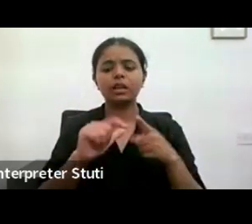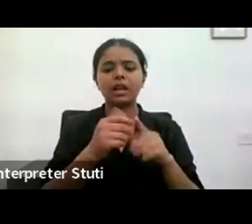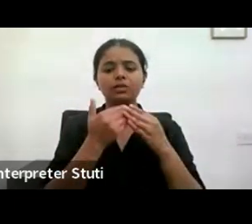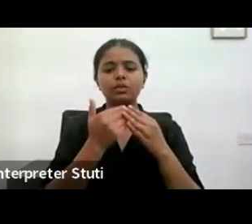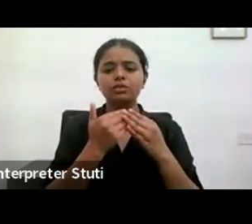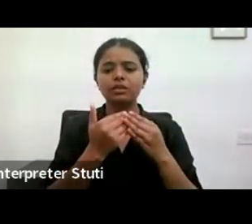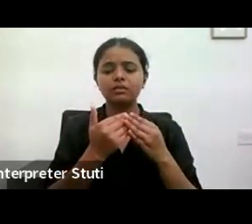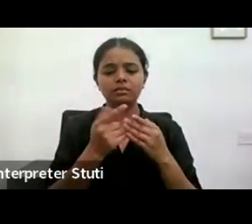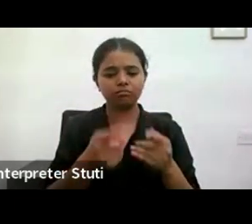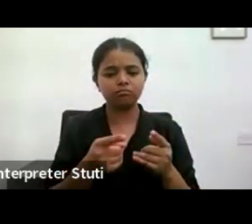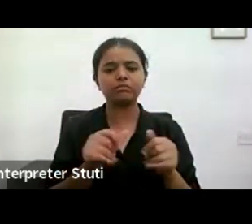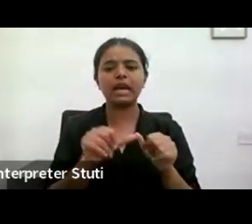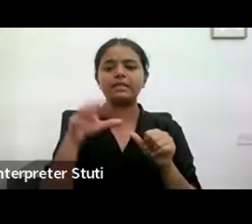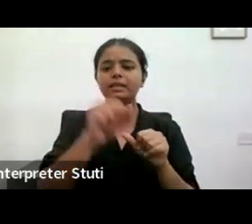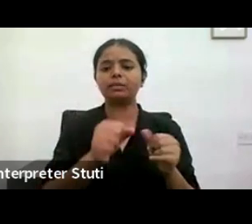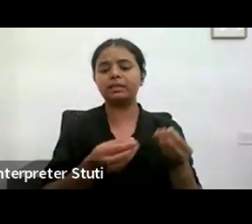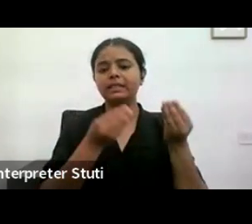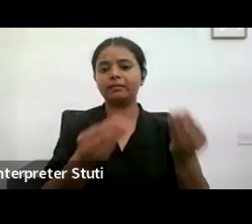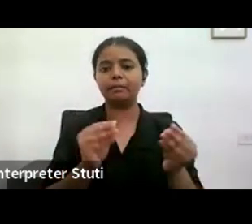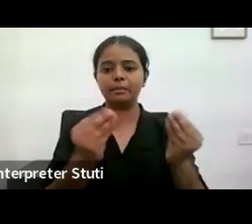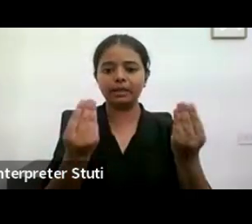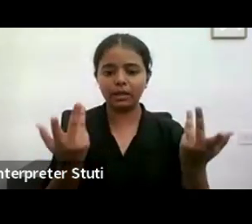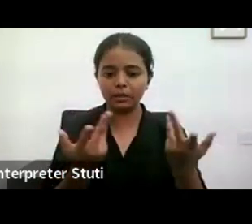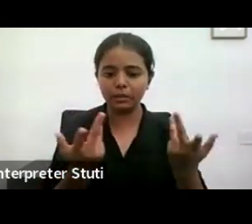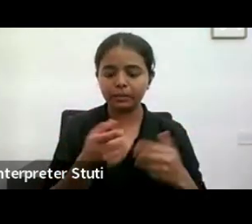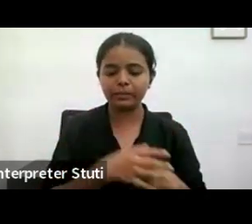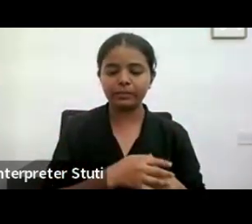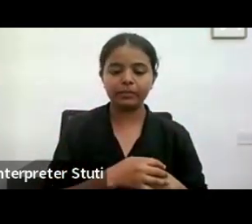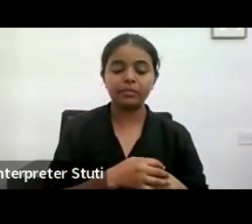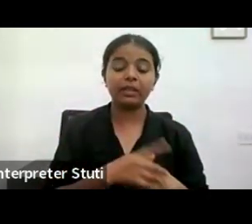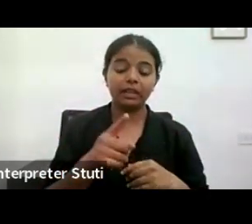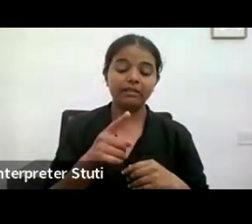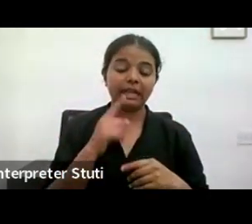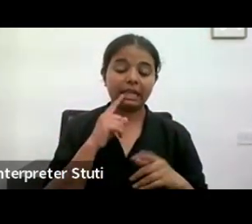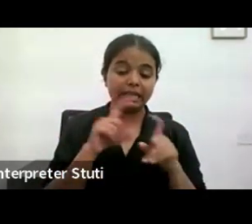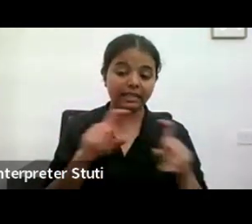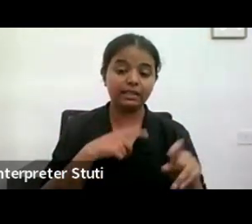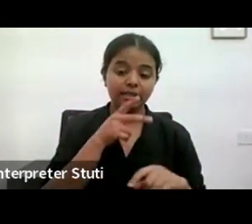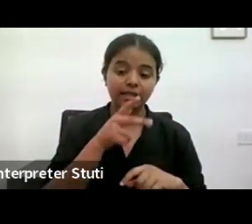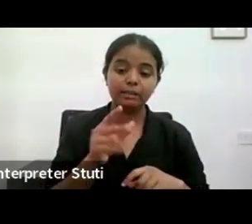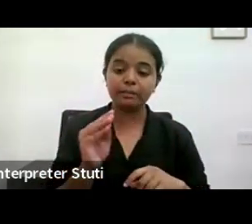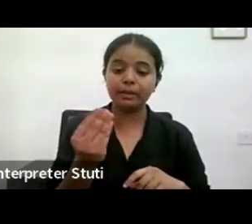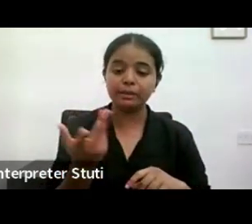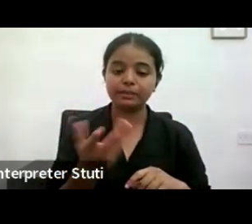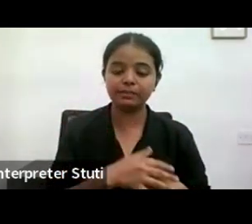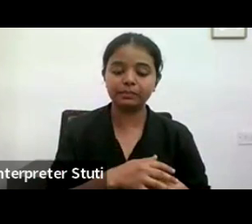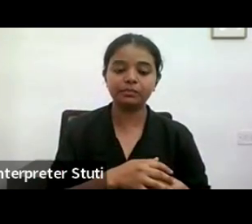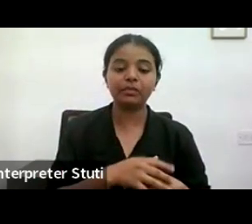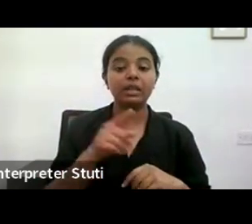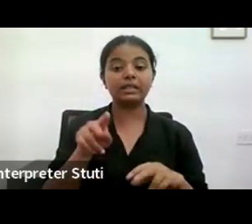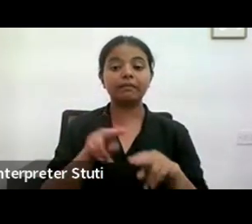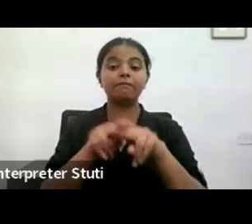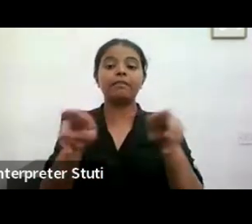more accessible to the child. And very specifically, also looking at